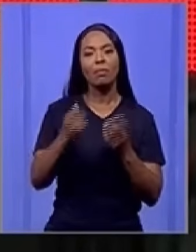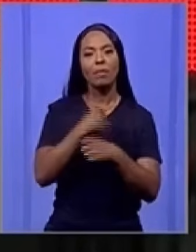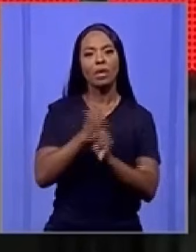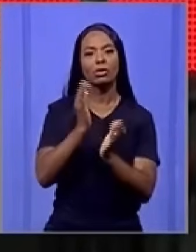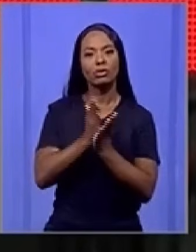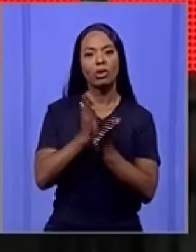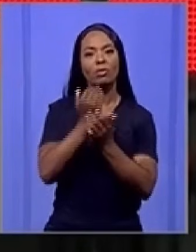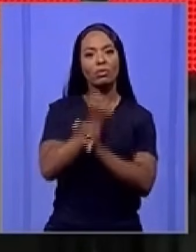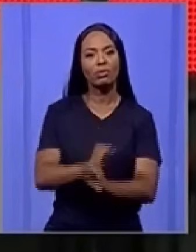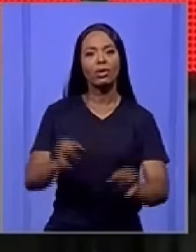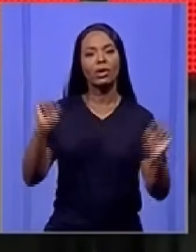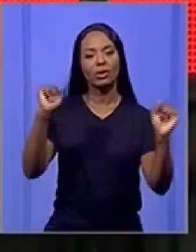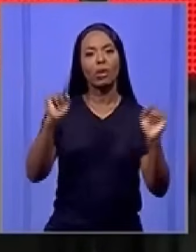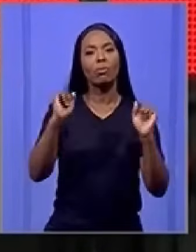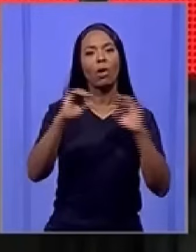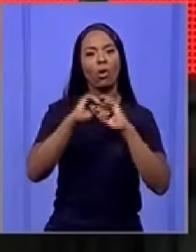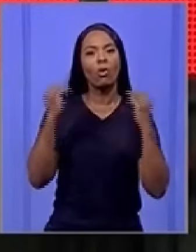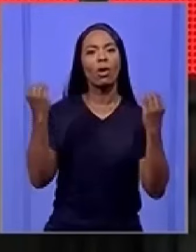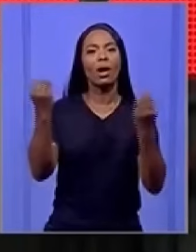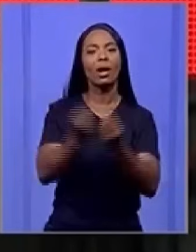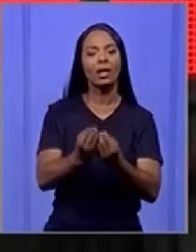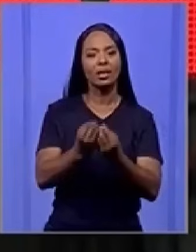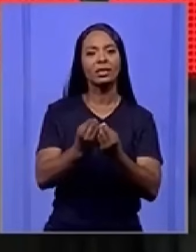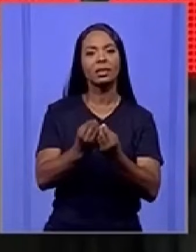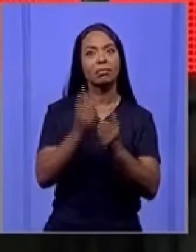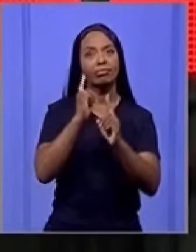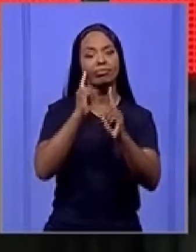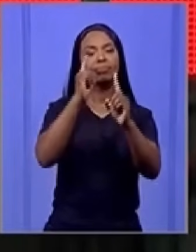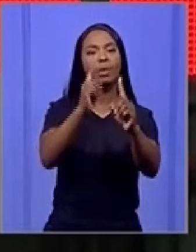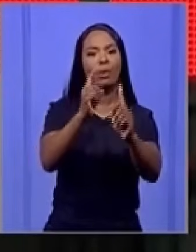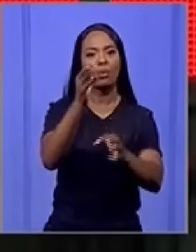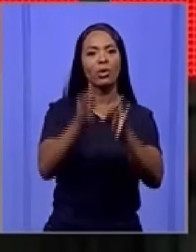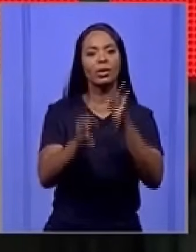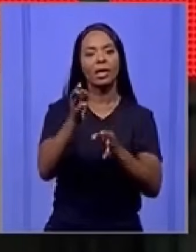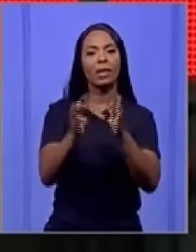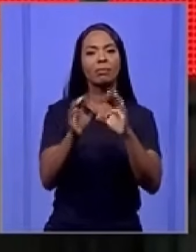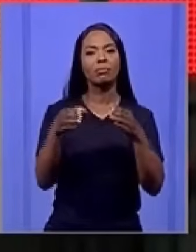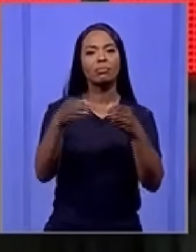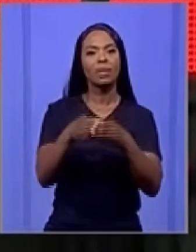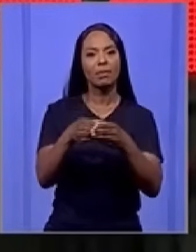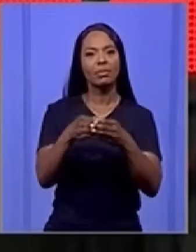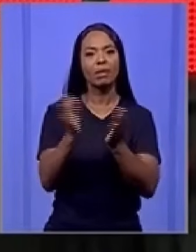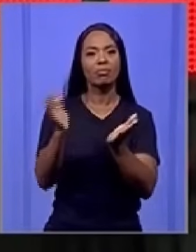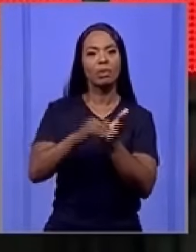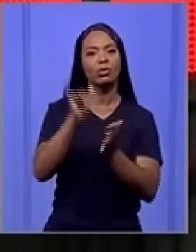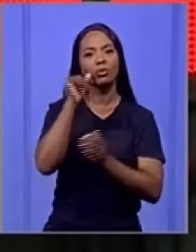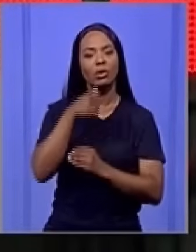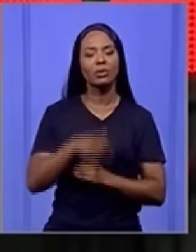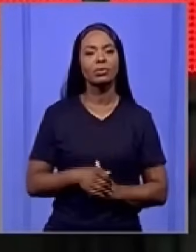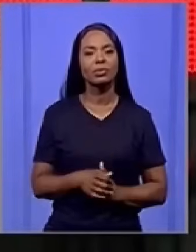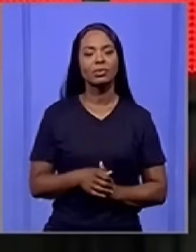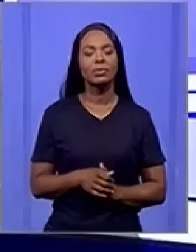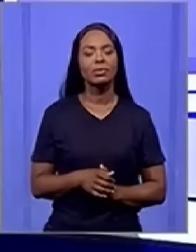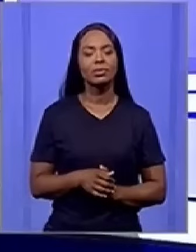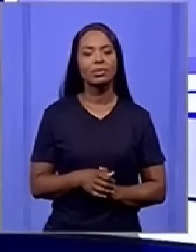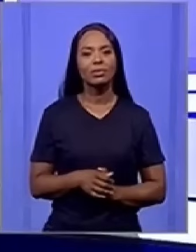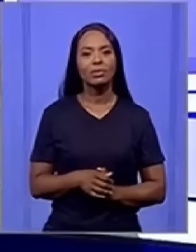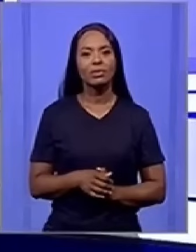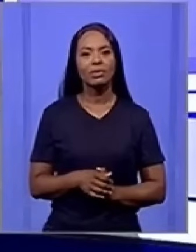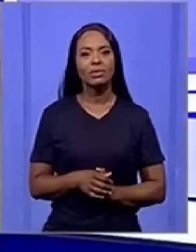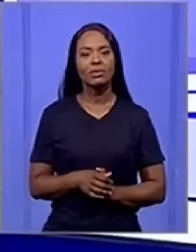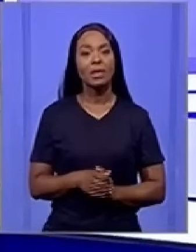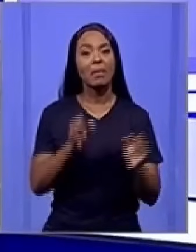from traditional organizations masquerading as political parties is coming tomorrow.